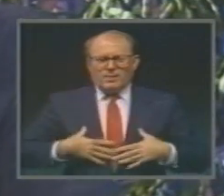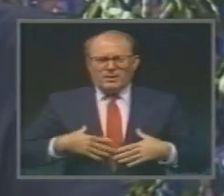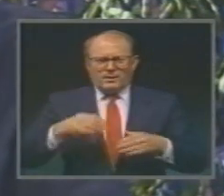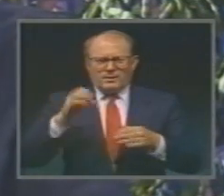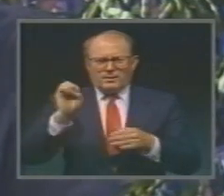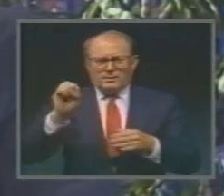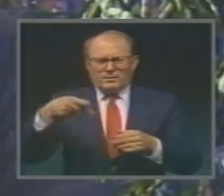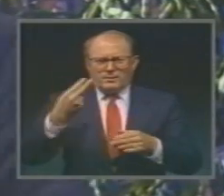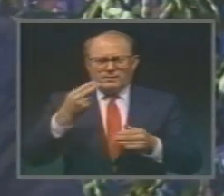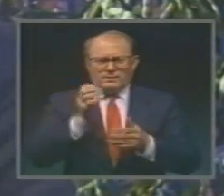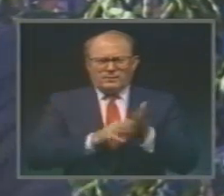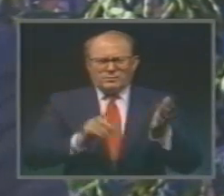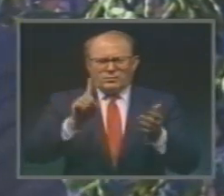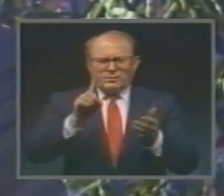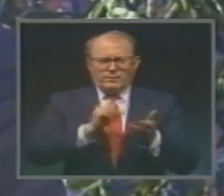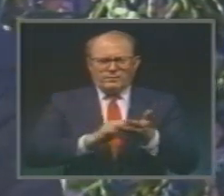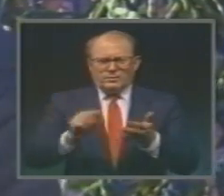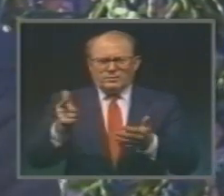verses 22 through